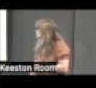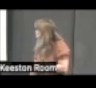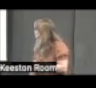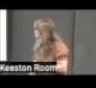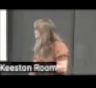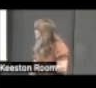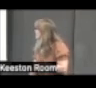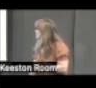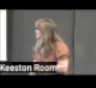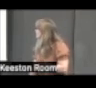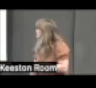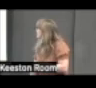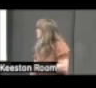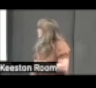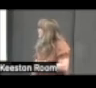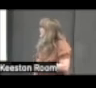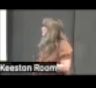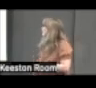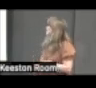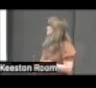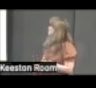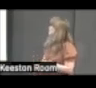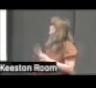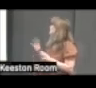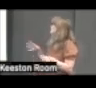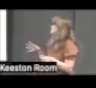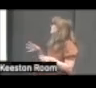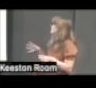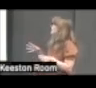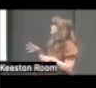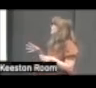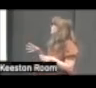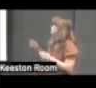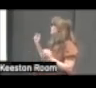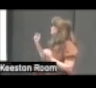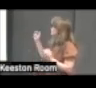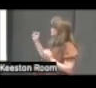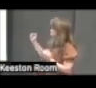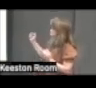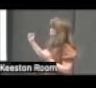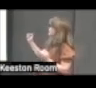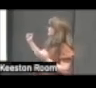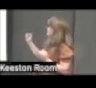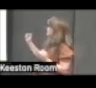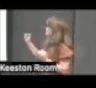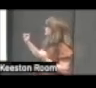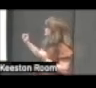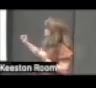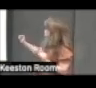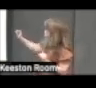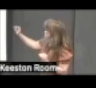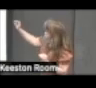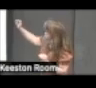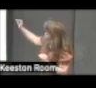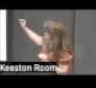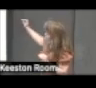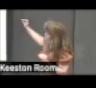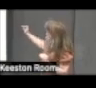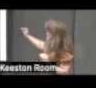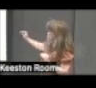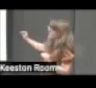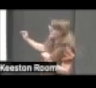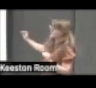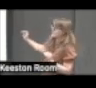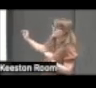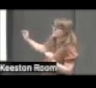mating. And, I kind of simplified it for you because what we actually had was sort of this U